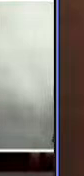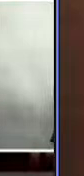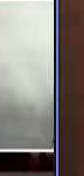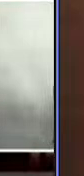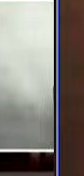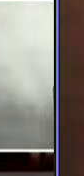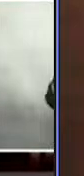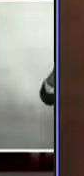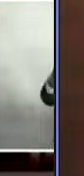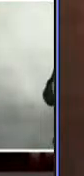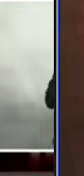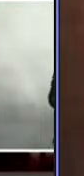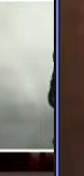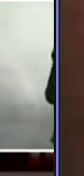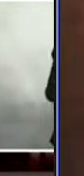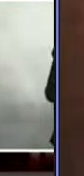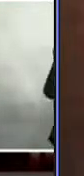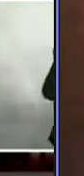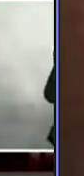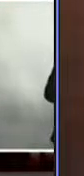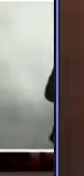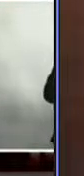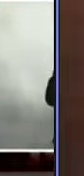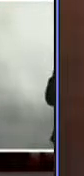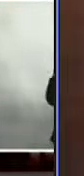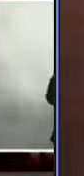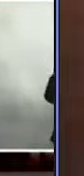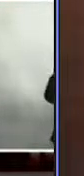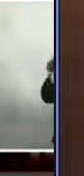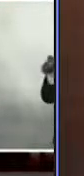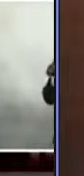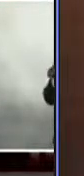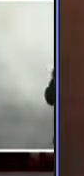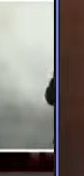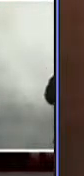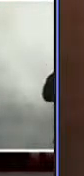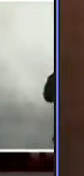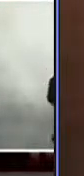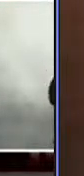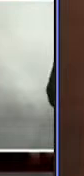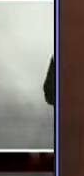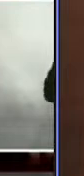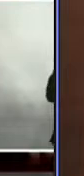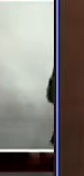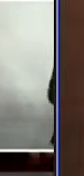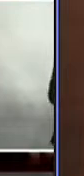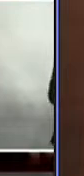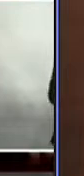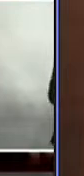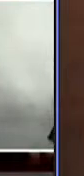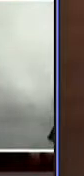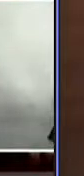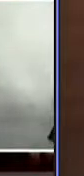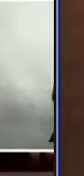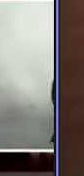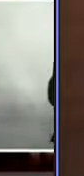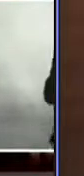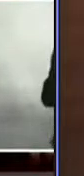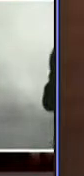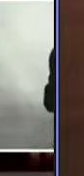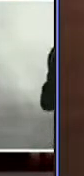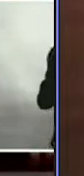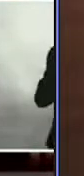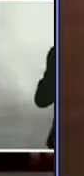And in addressing this issue, the department will target appropriate posts in the approved organogram for this purpose, which will